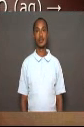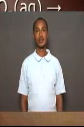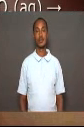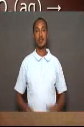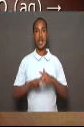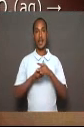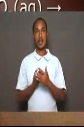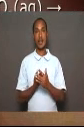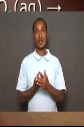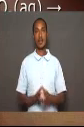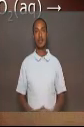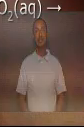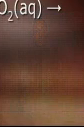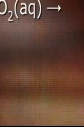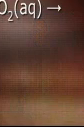Begin.